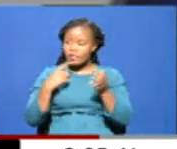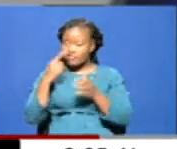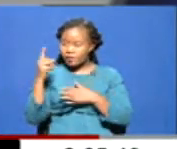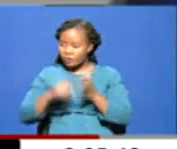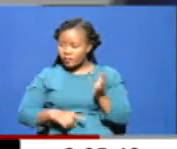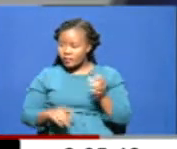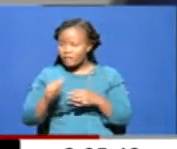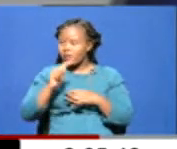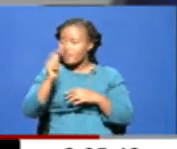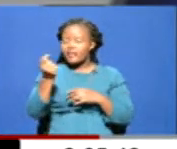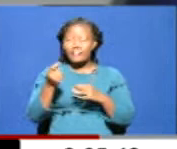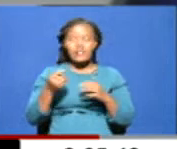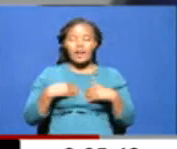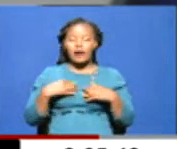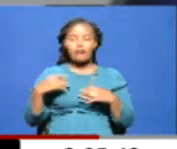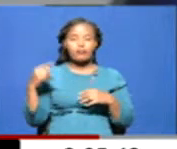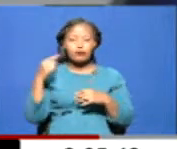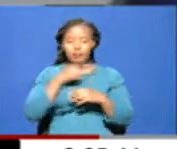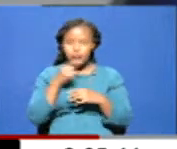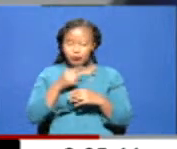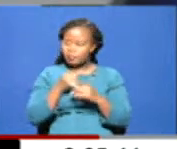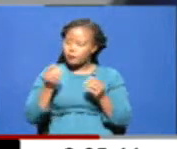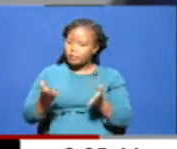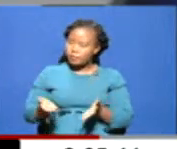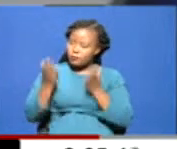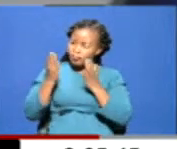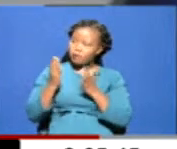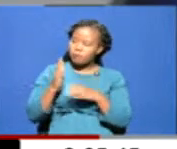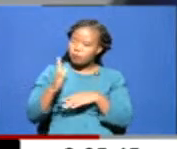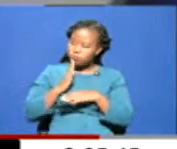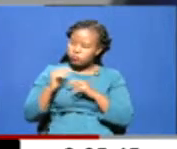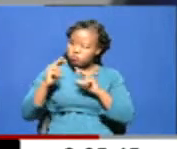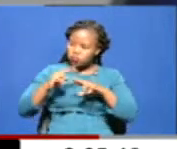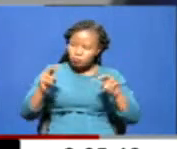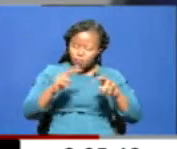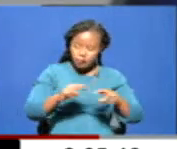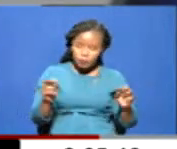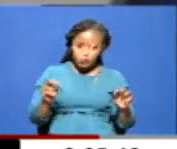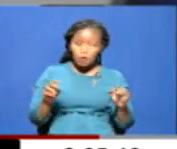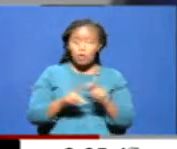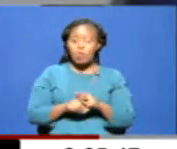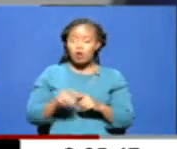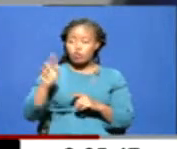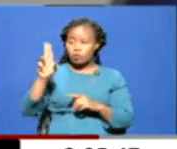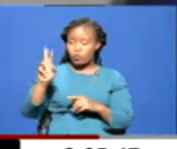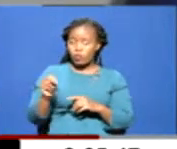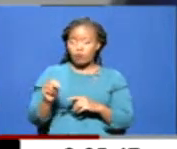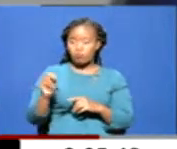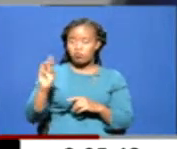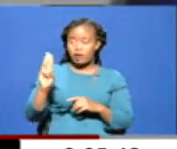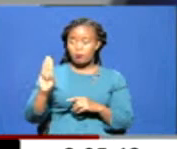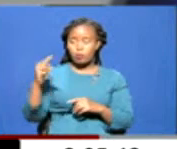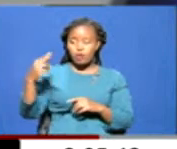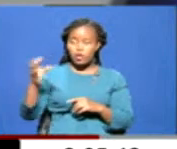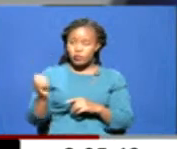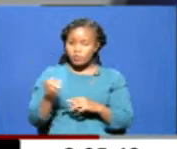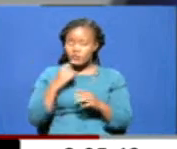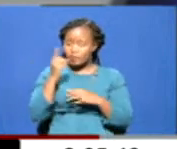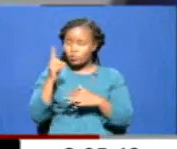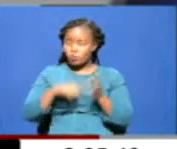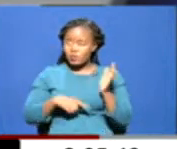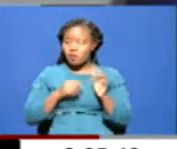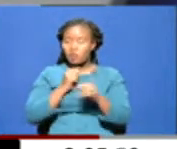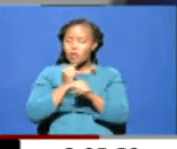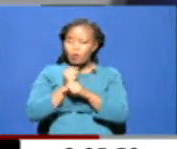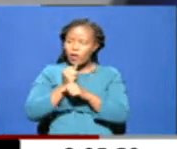heightened surveillance at all points of entry. The World Health Organization says that it is working to establish whether the new variant is